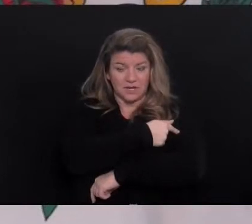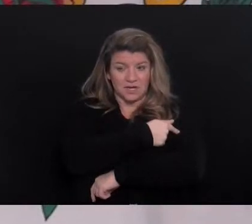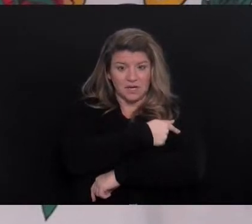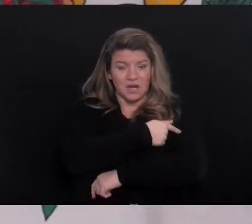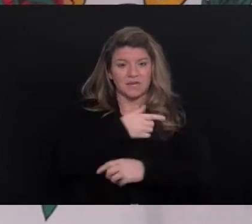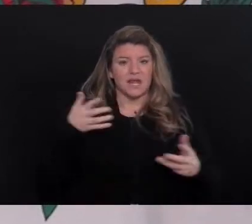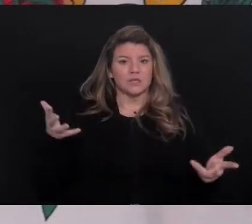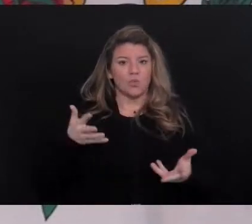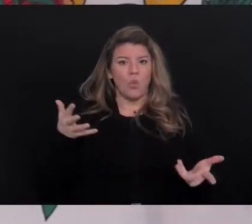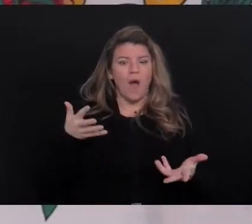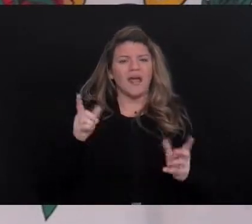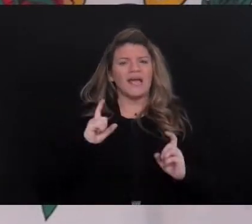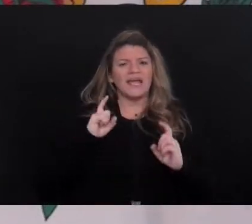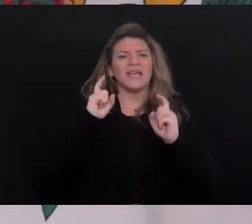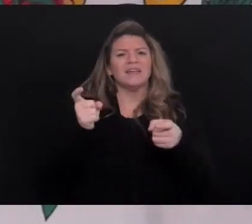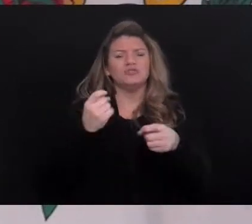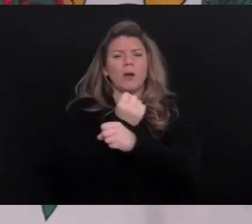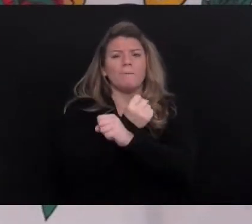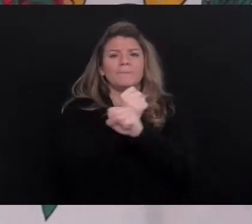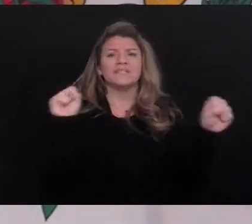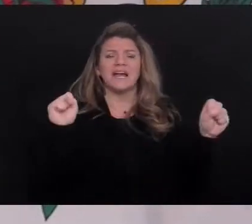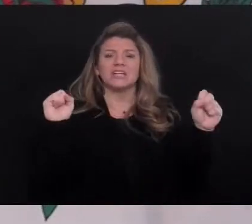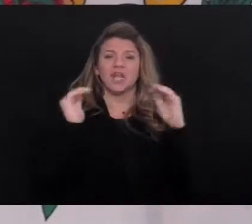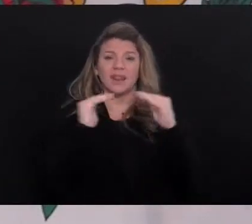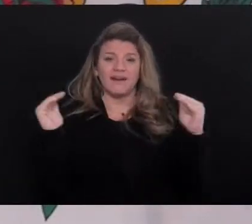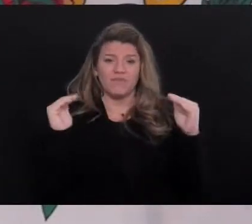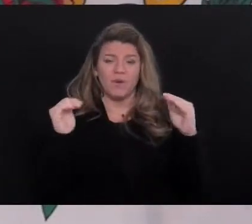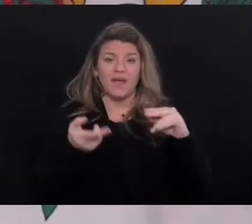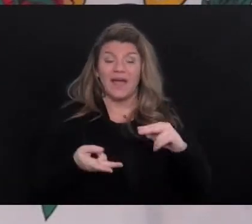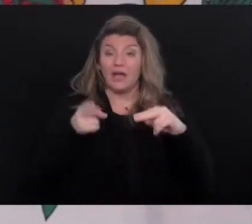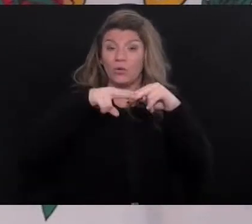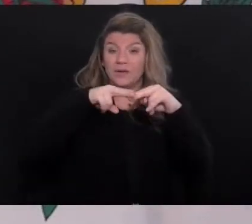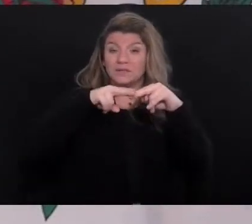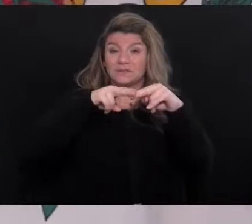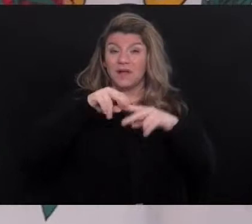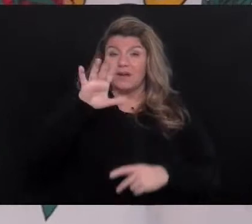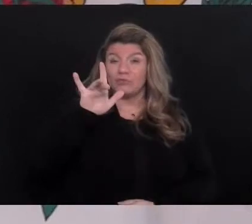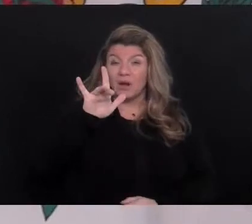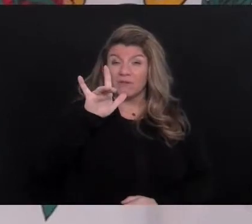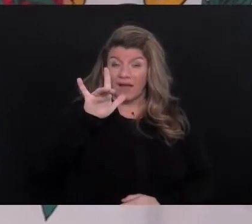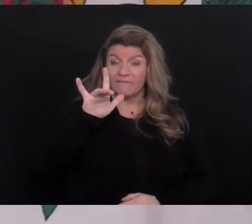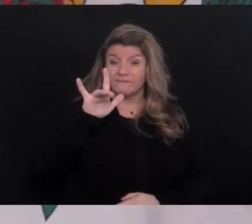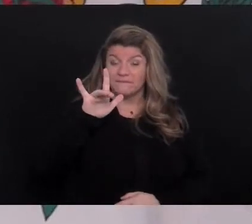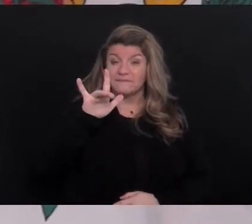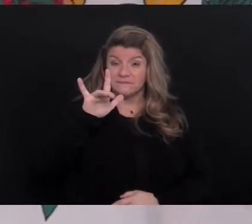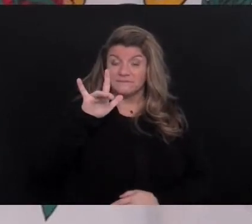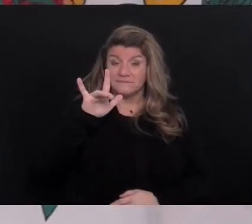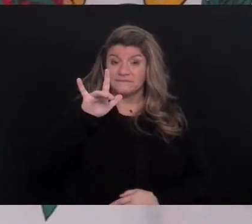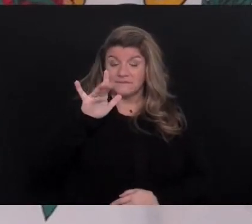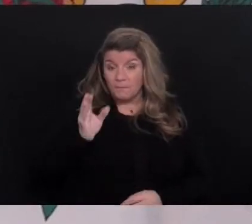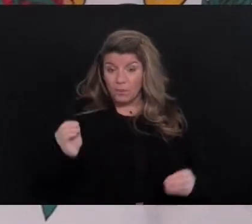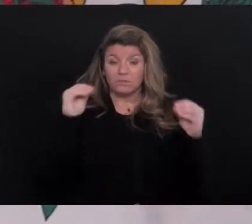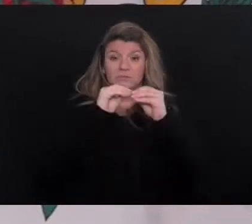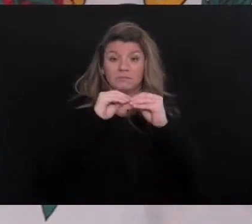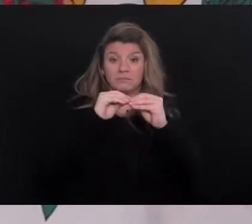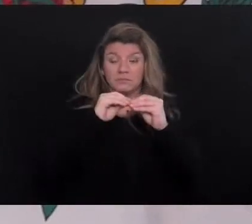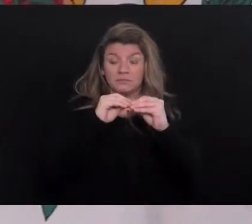a protection level, an increase of 25-fold. It's